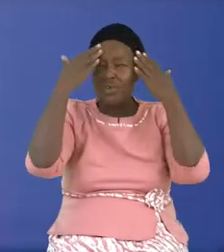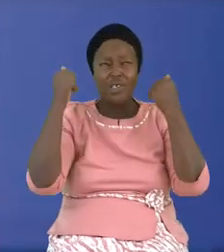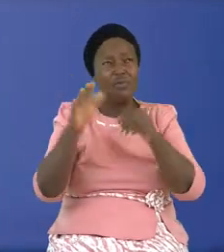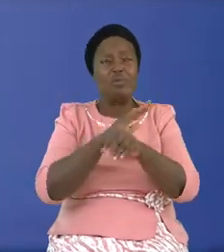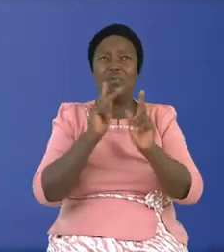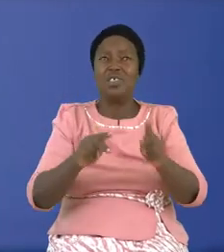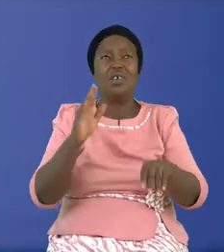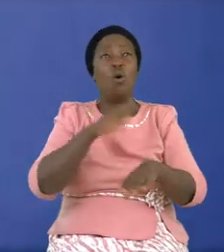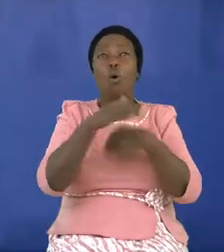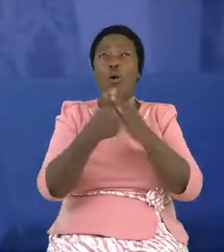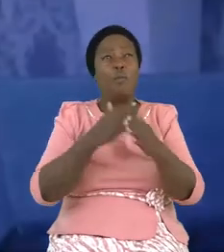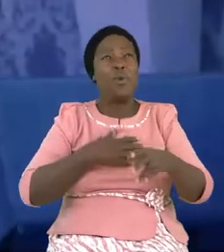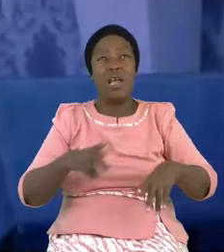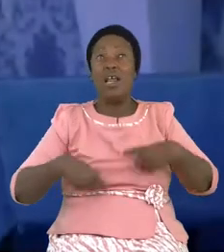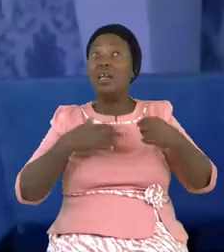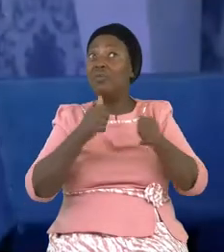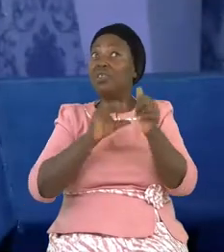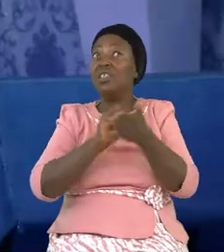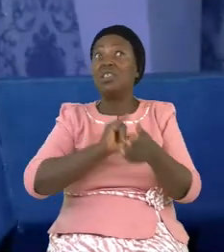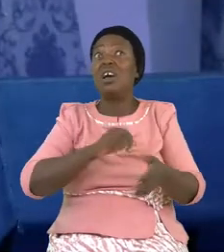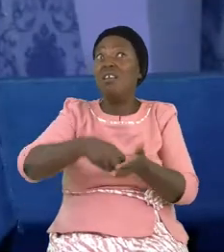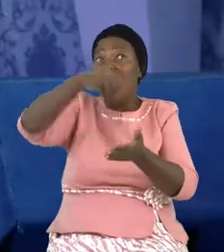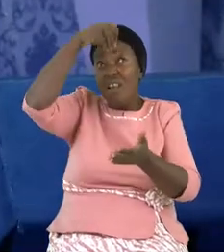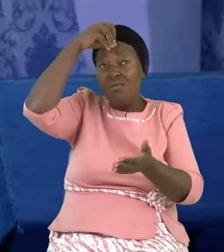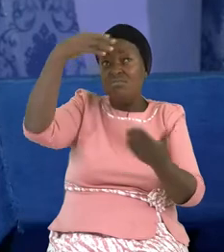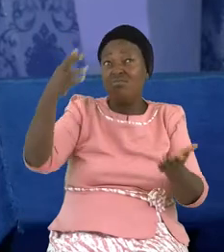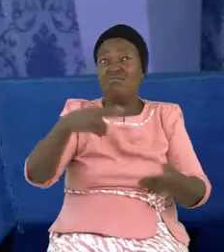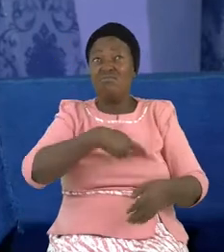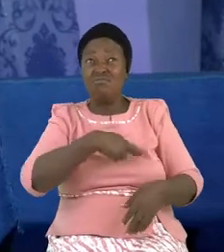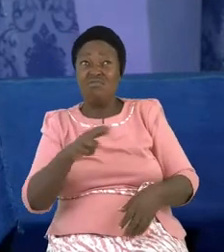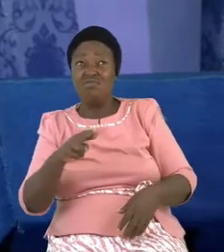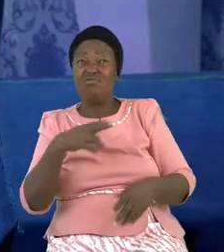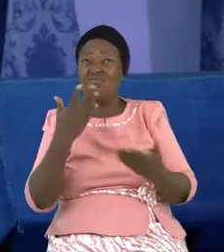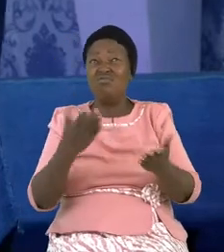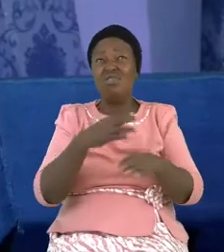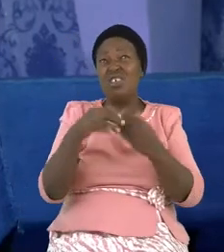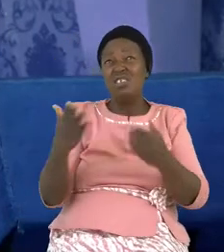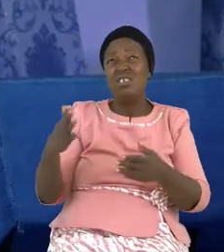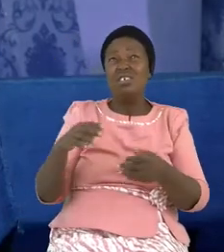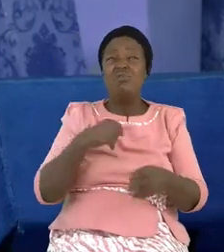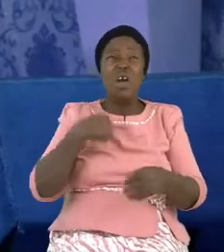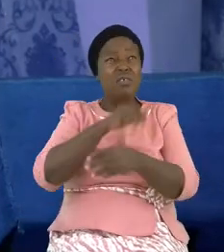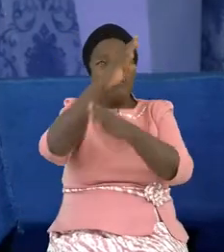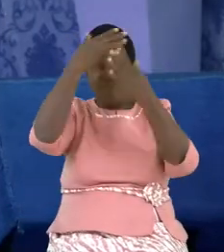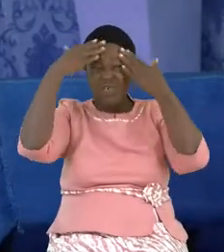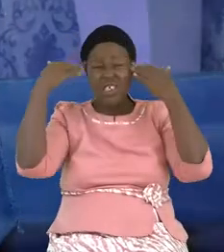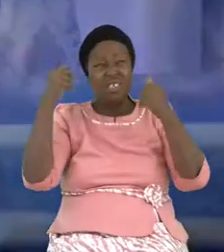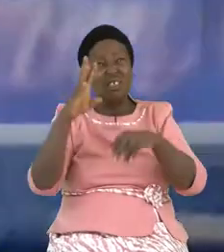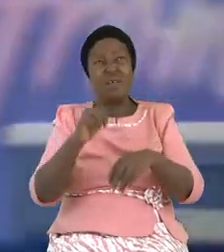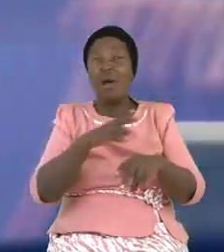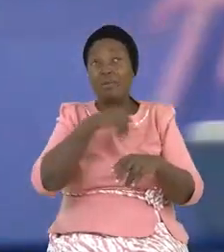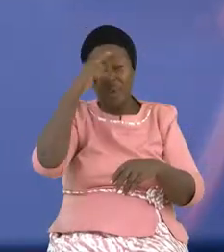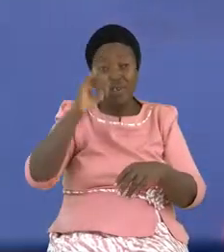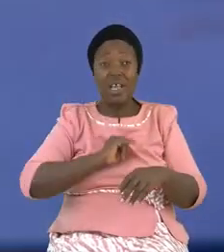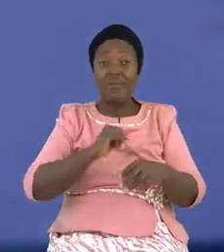learn, religious or secular, we forget. And because we forget, that's why we have the